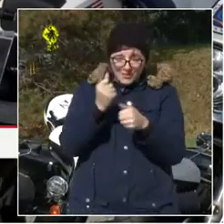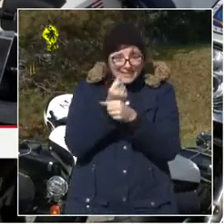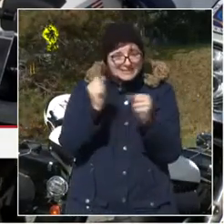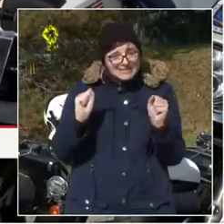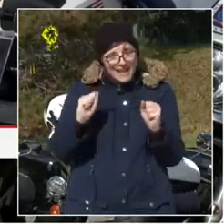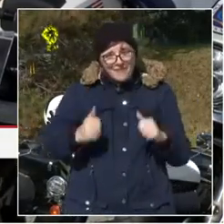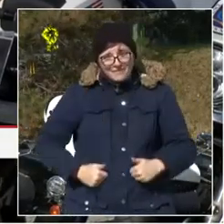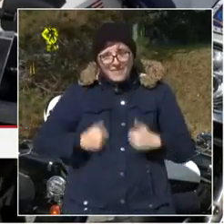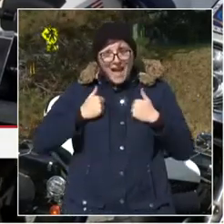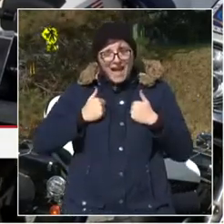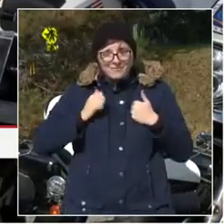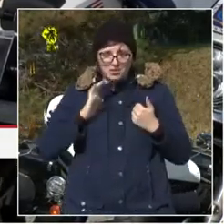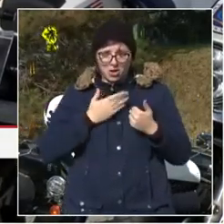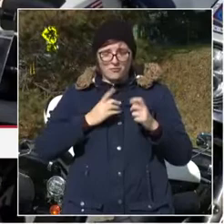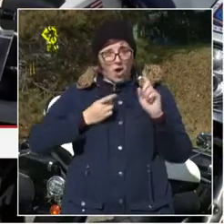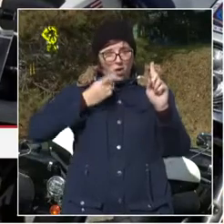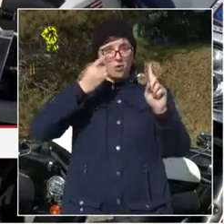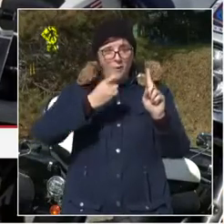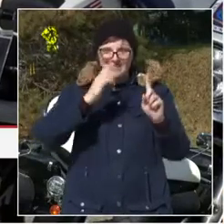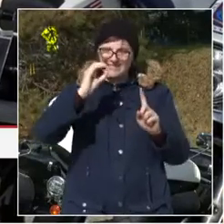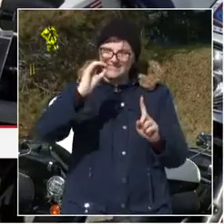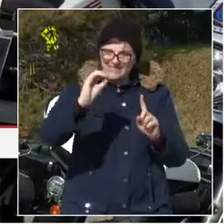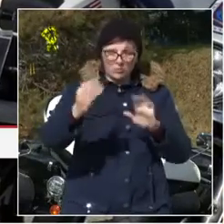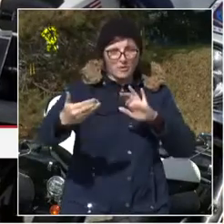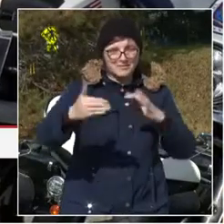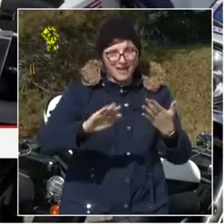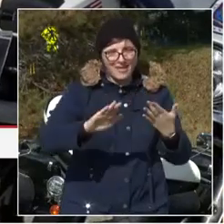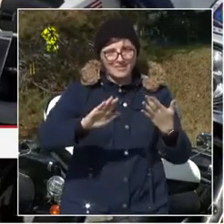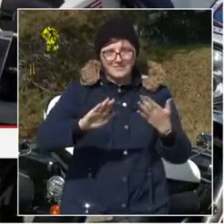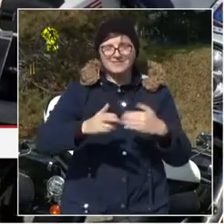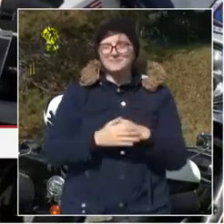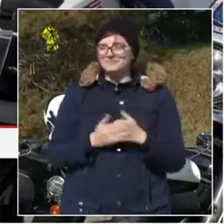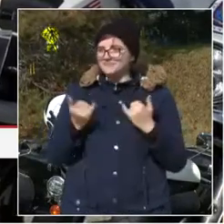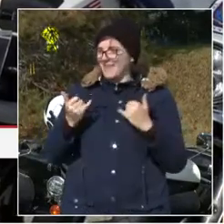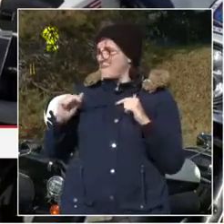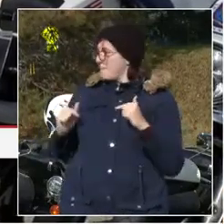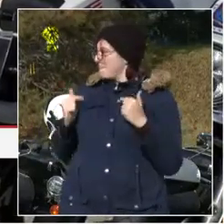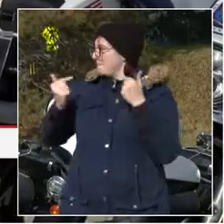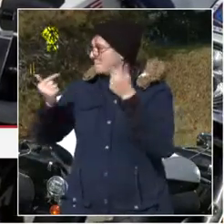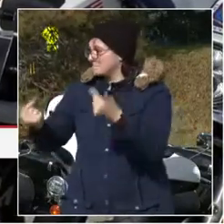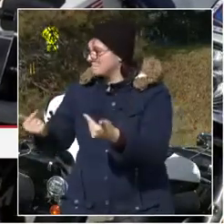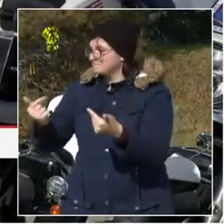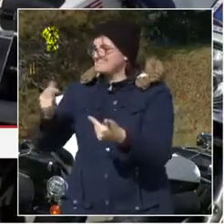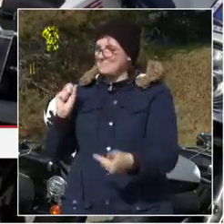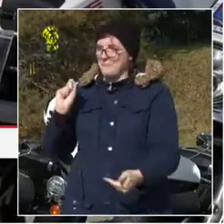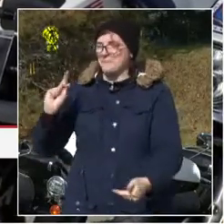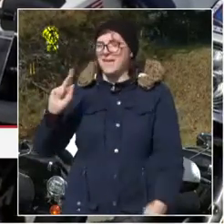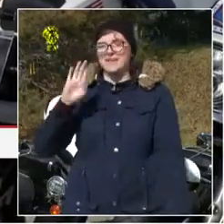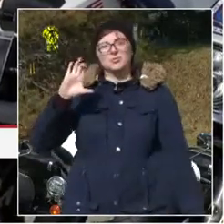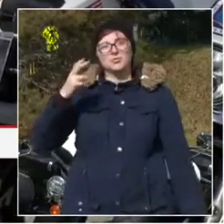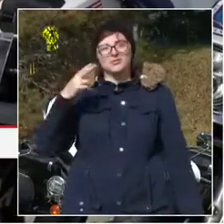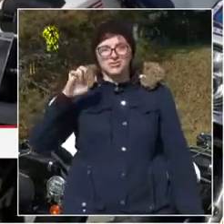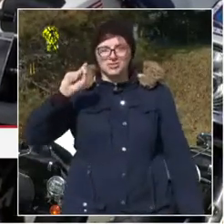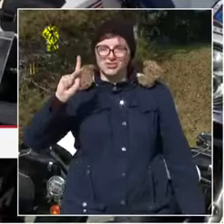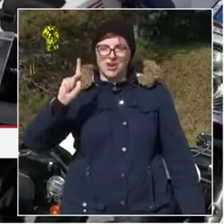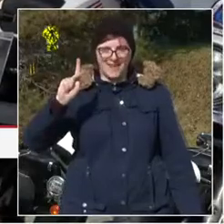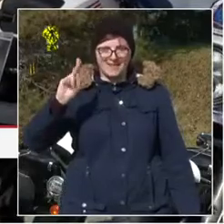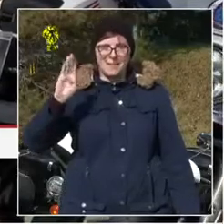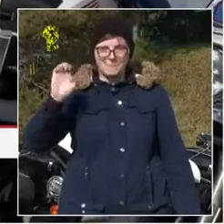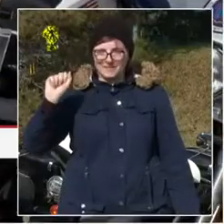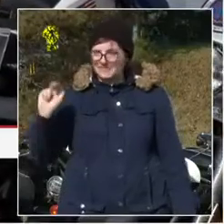reach all of our goals of zero fatalities. Now it's my pleasure to turn the podium back to Chuck Beam. Thank you.